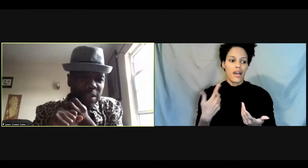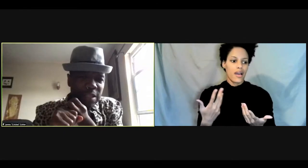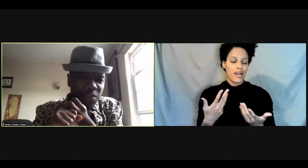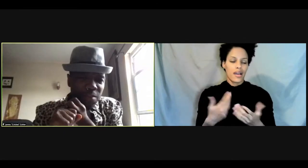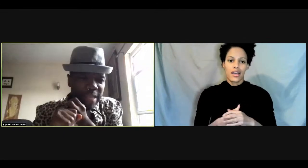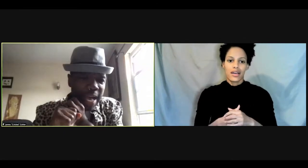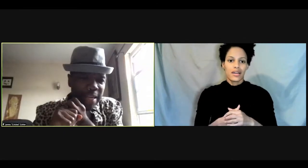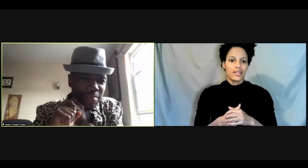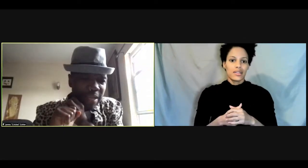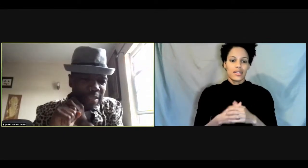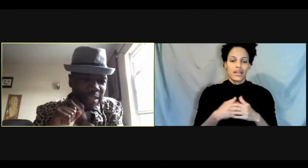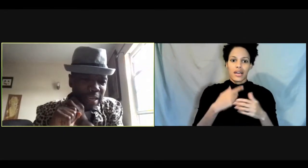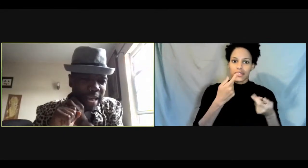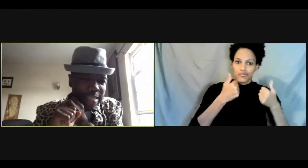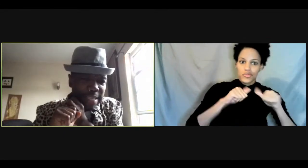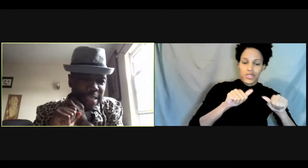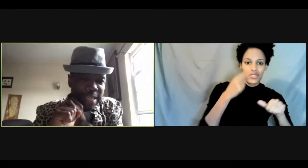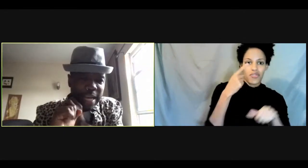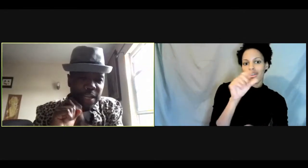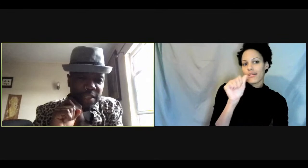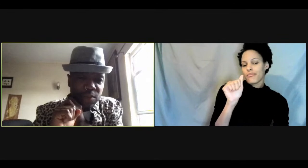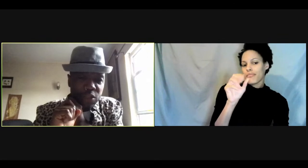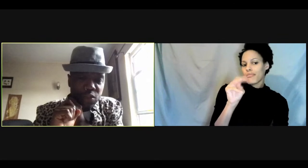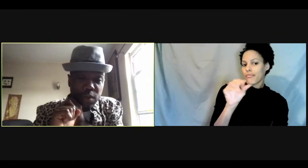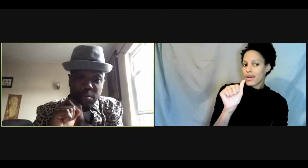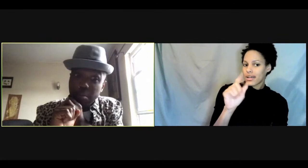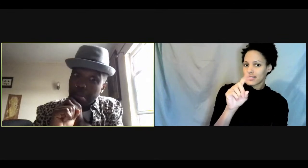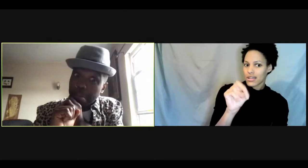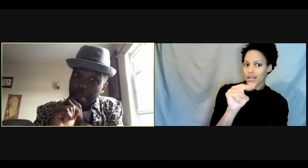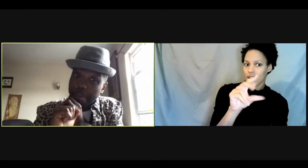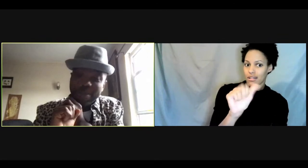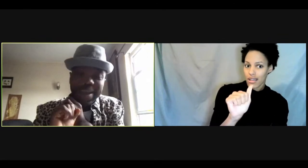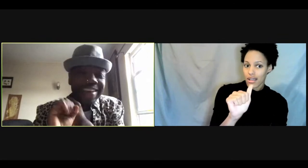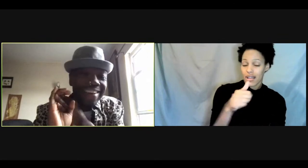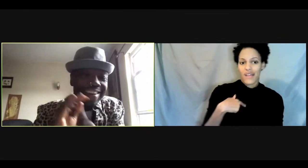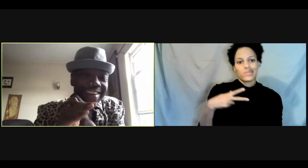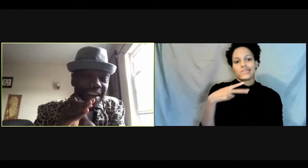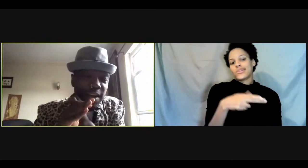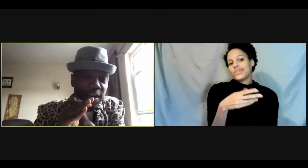auditioned for Madonna and made it to the last thing, got cut because I was short.